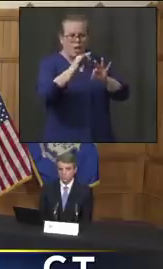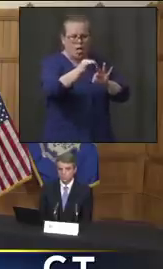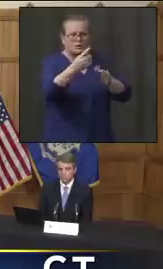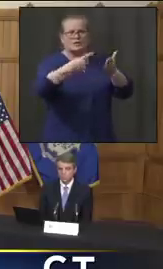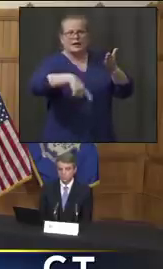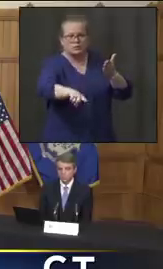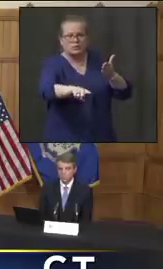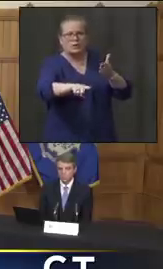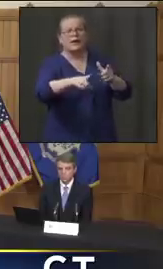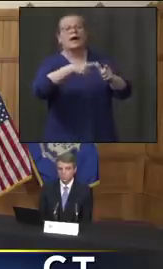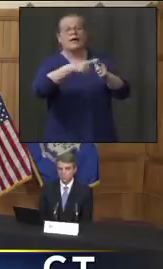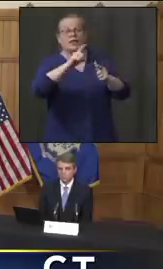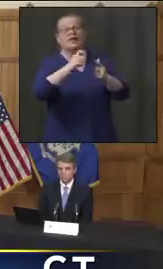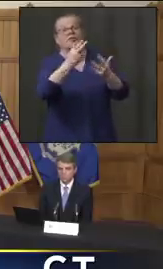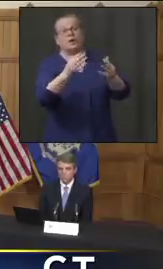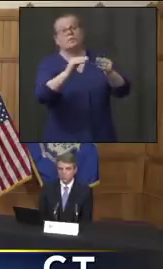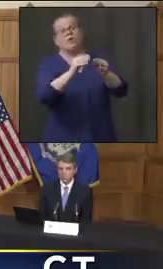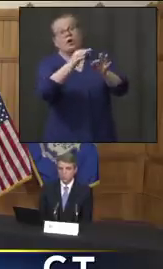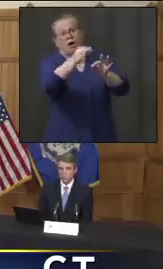paid.